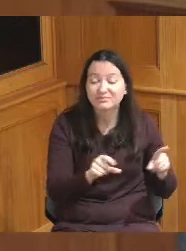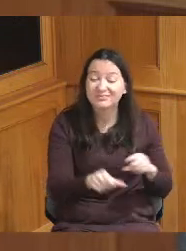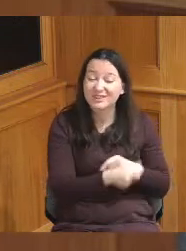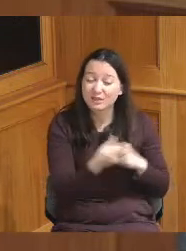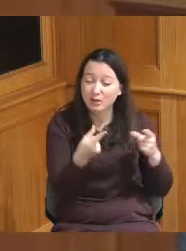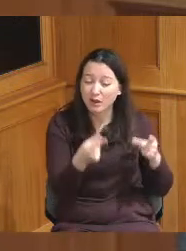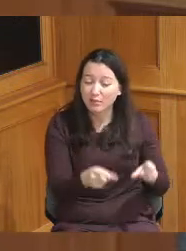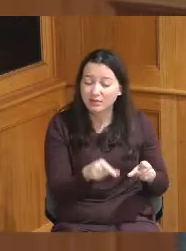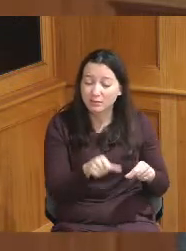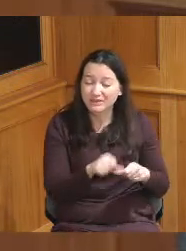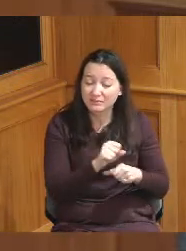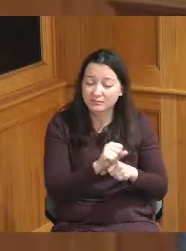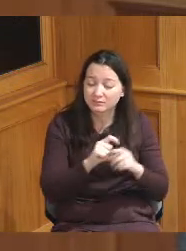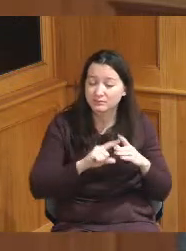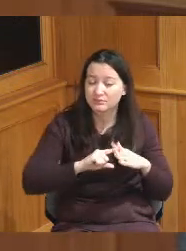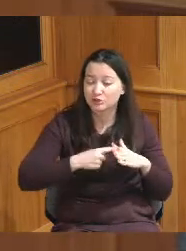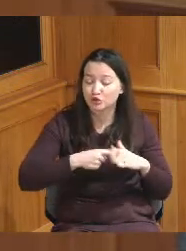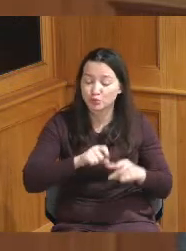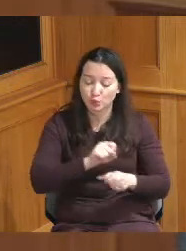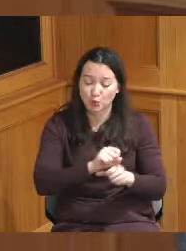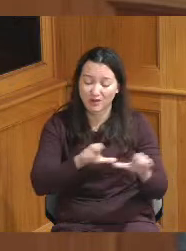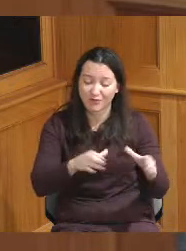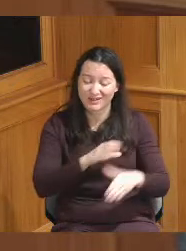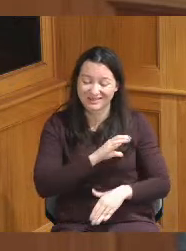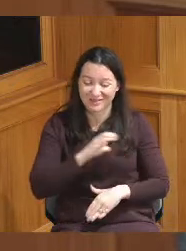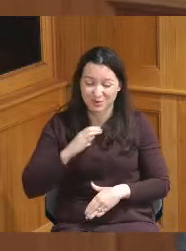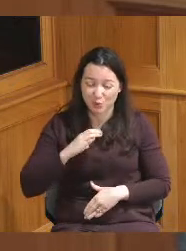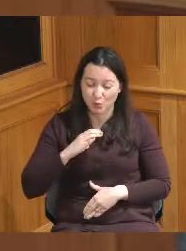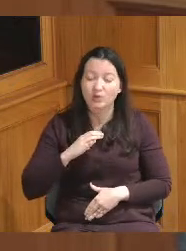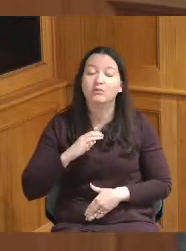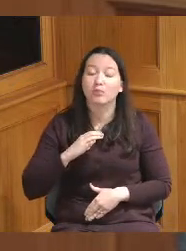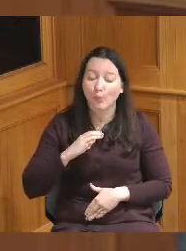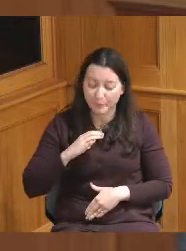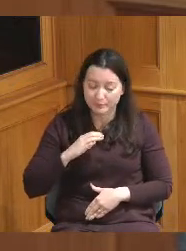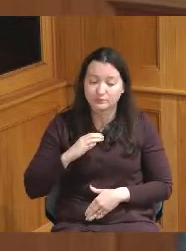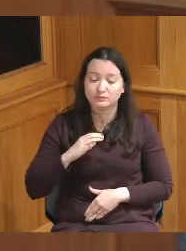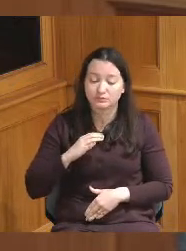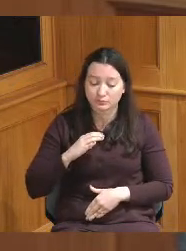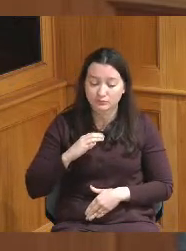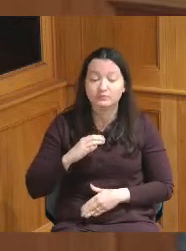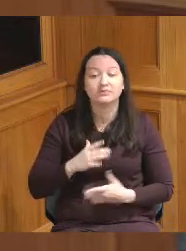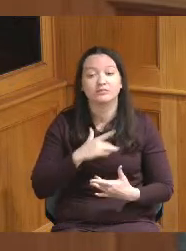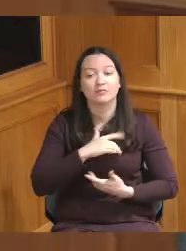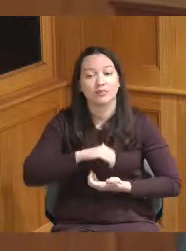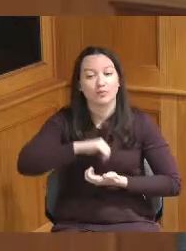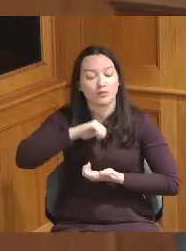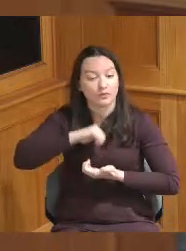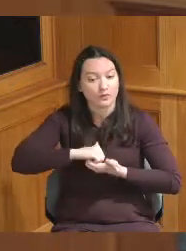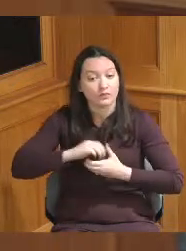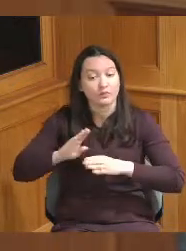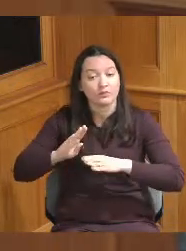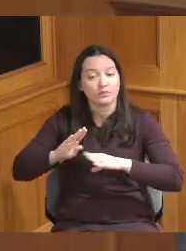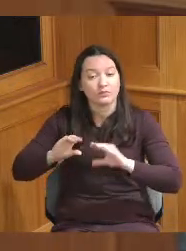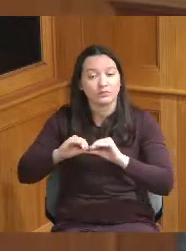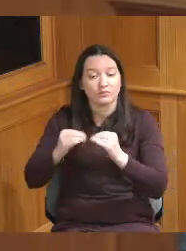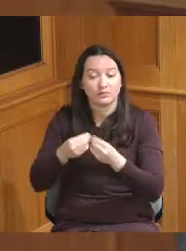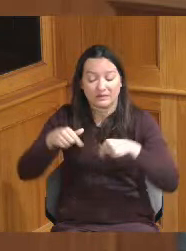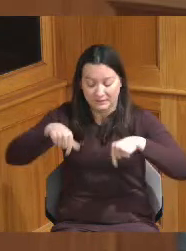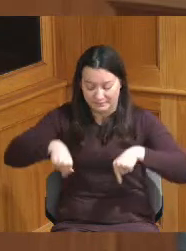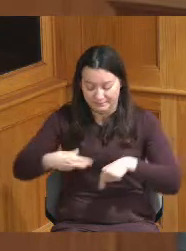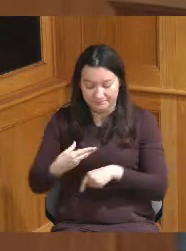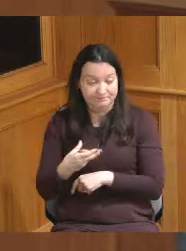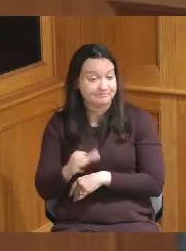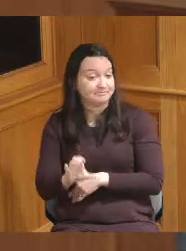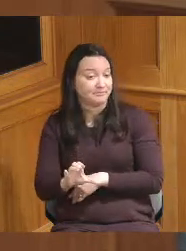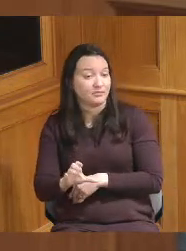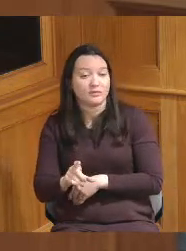thing about this initiative is that the Workforce Council will be working with a lot of partner organizations within Hamilton County. So